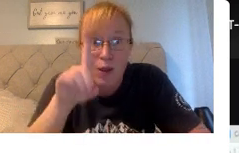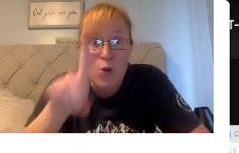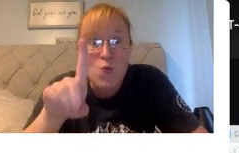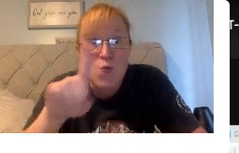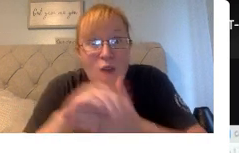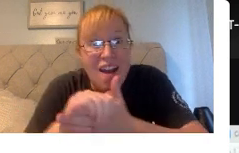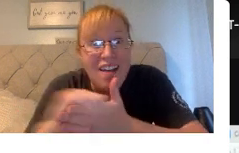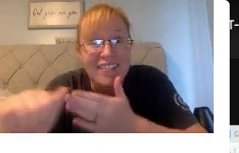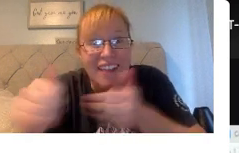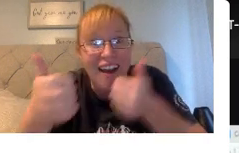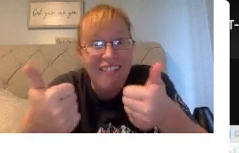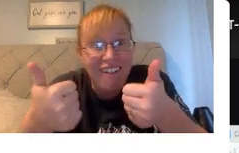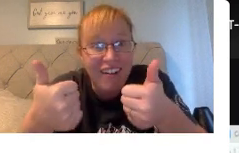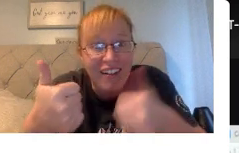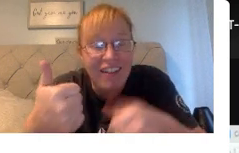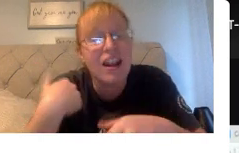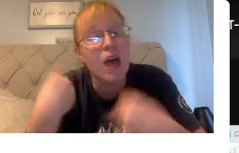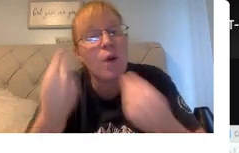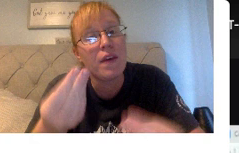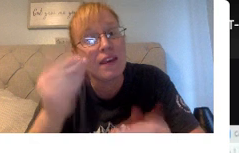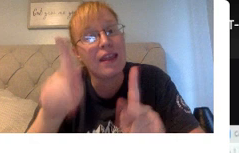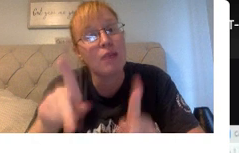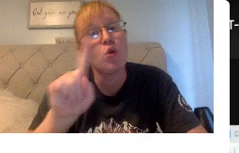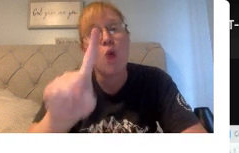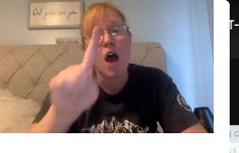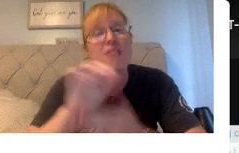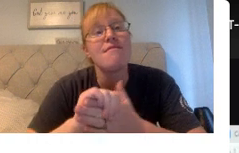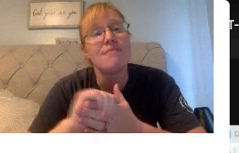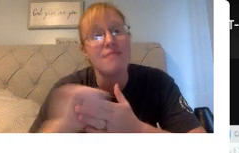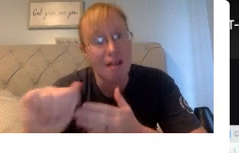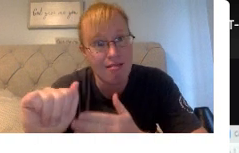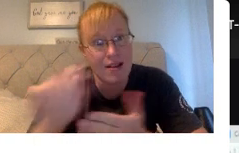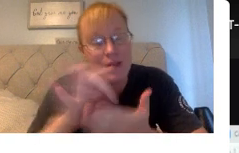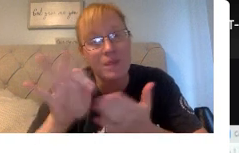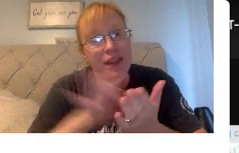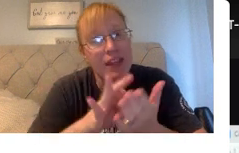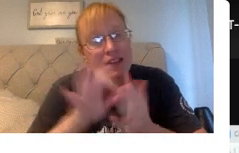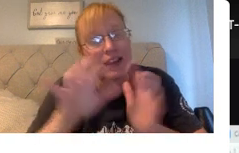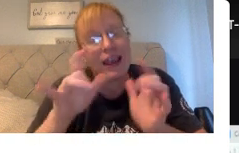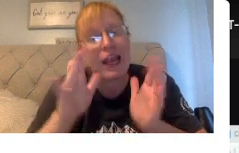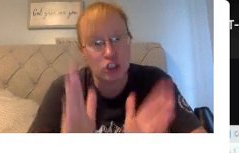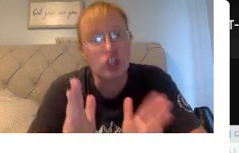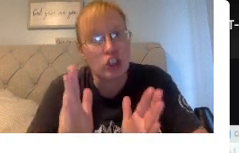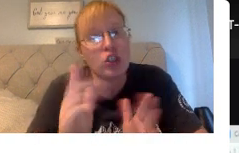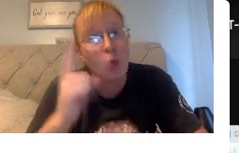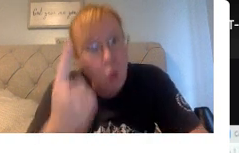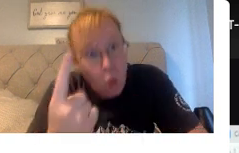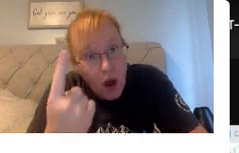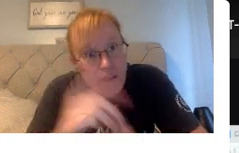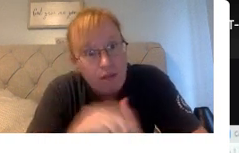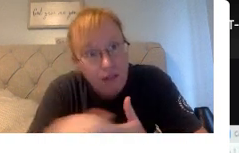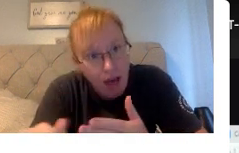$1. Very good. I'm going to go ahead and give him one, or the cashier, that could be a her too,